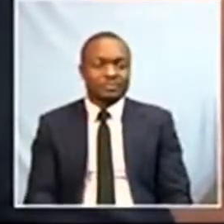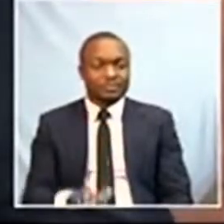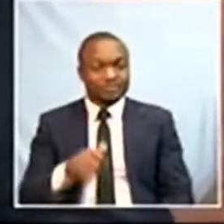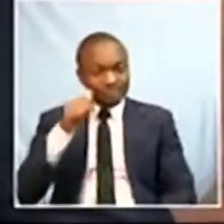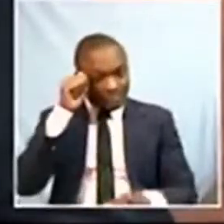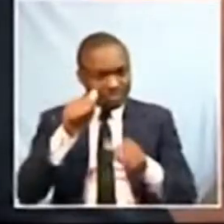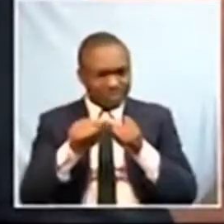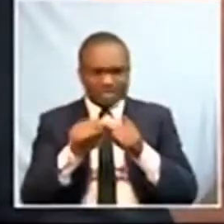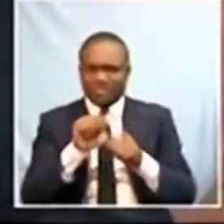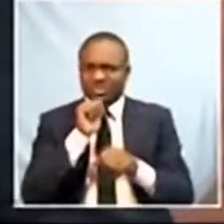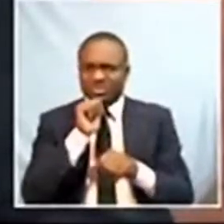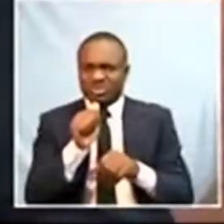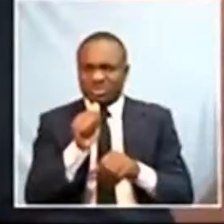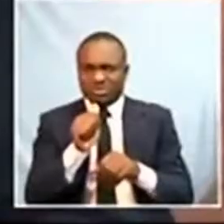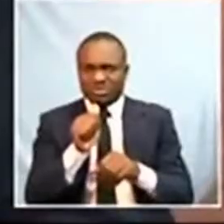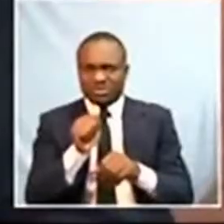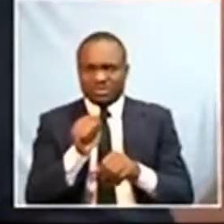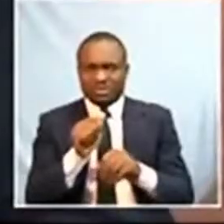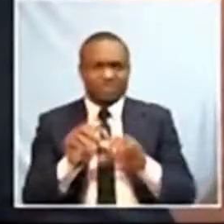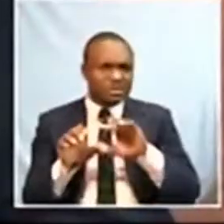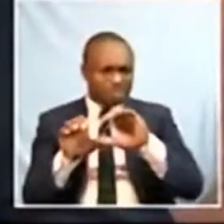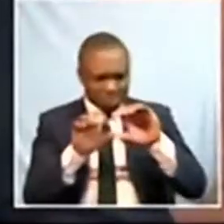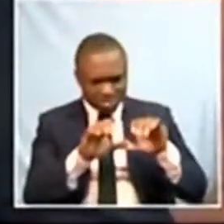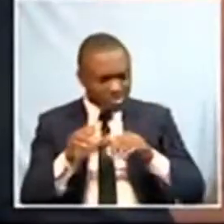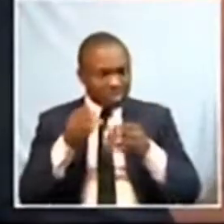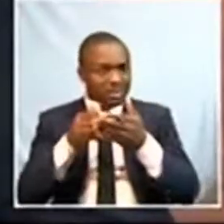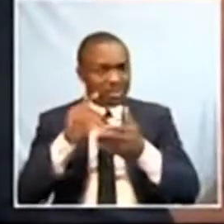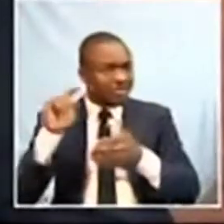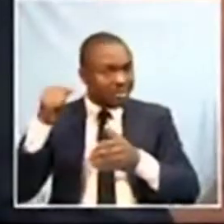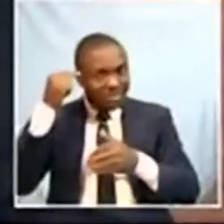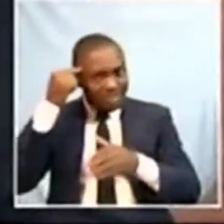agreement. You don't do that with government affairs.